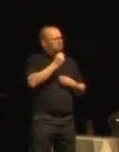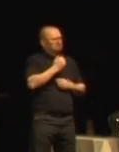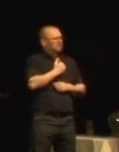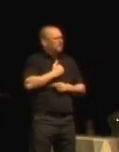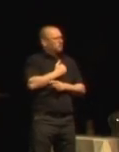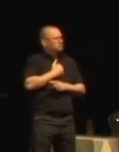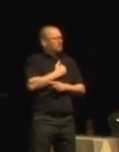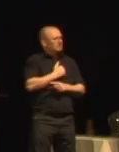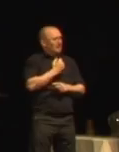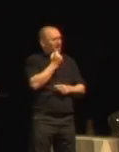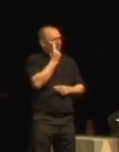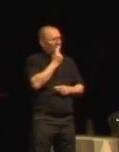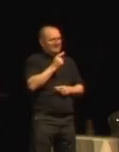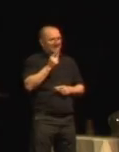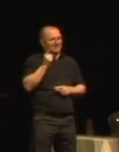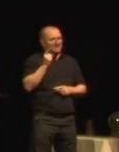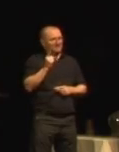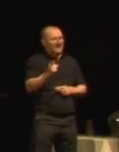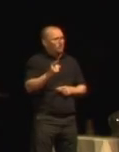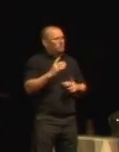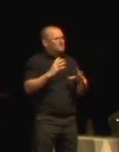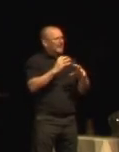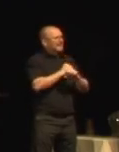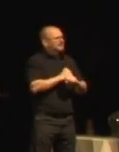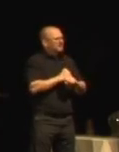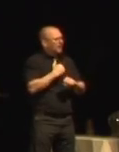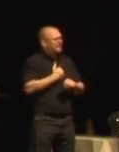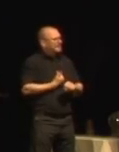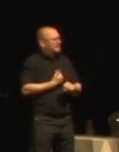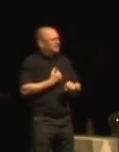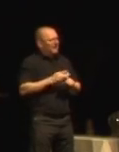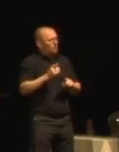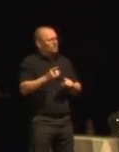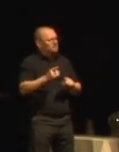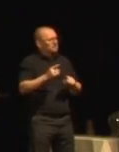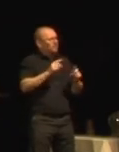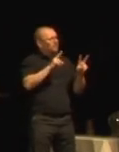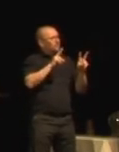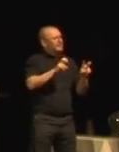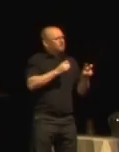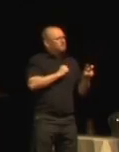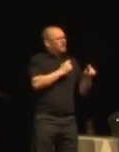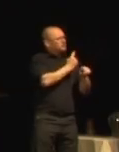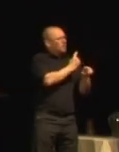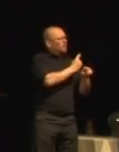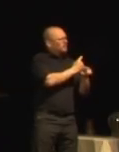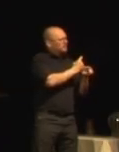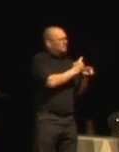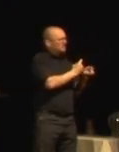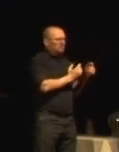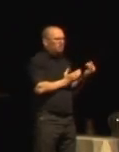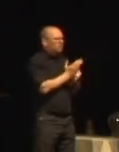realized it was the thread that was woven through this talk. And she